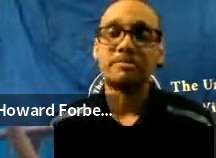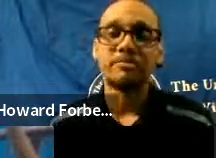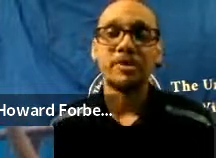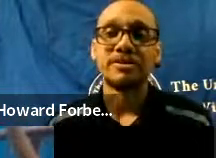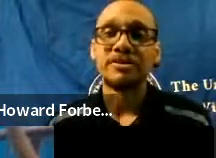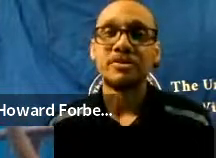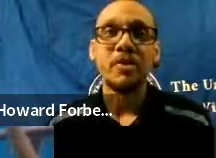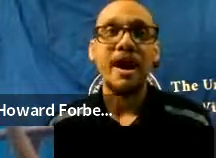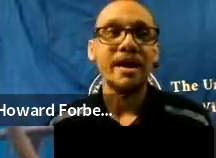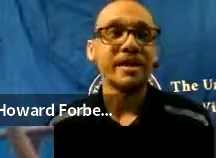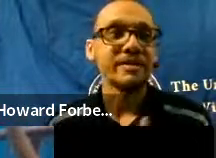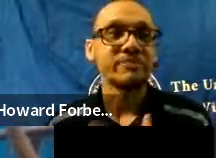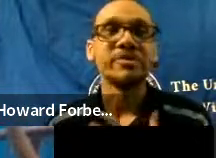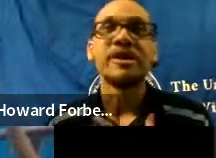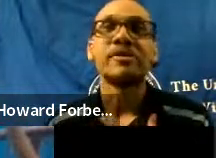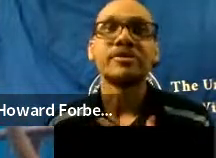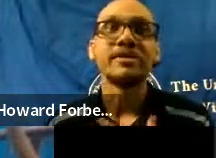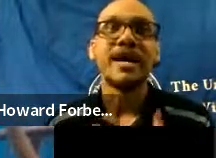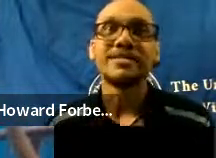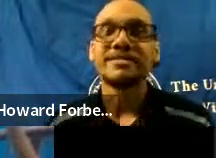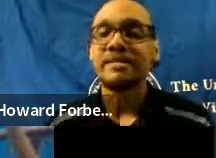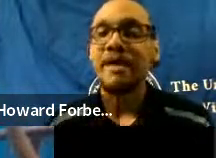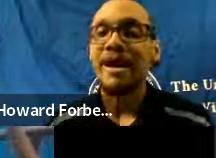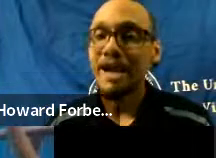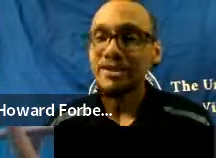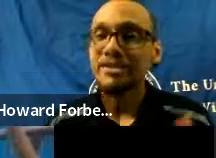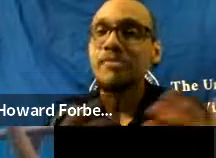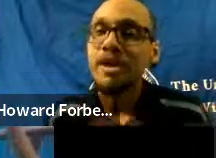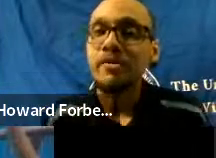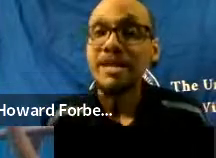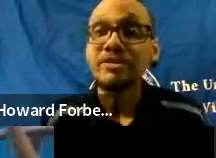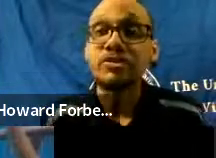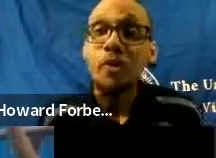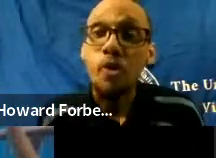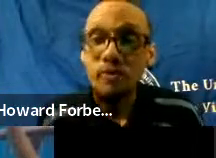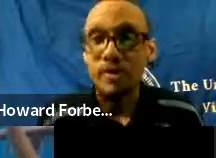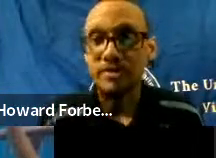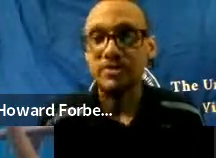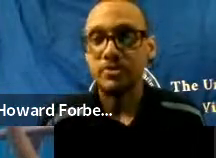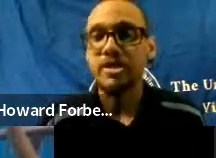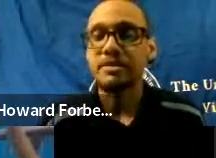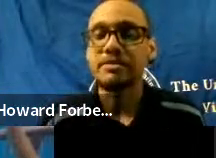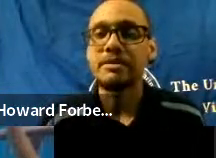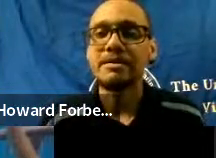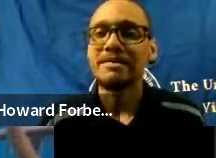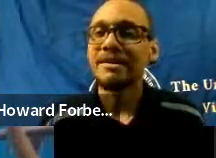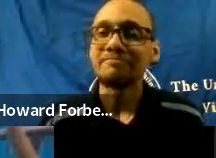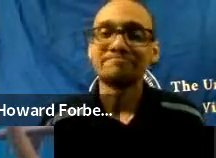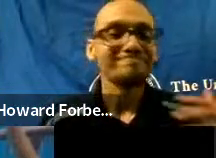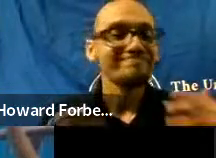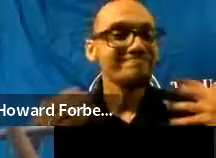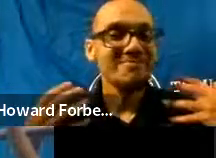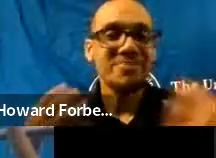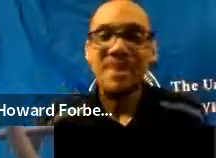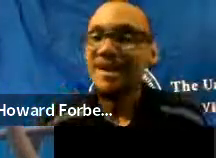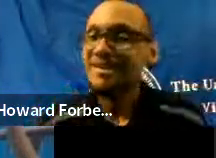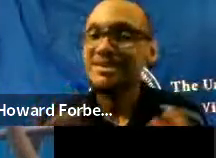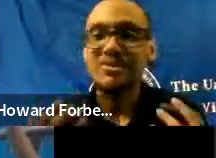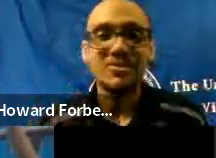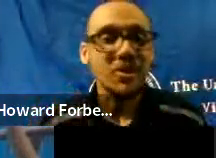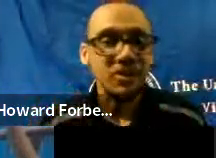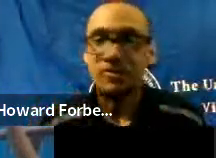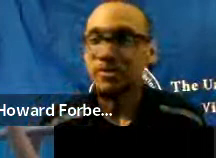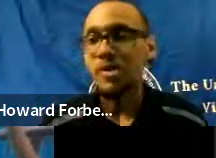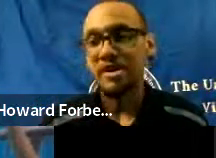year. But, you know, I can recount the last time I actually went out and dove with the students. Like,